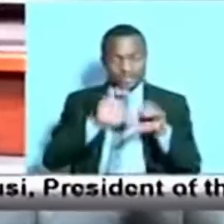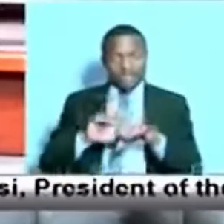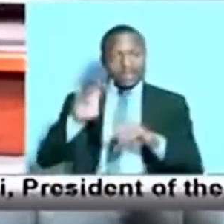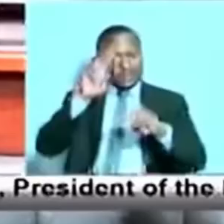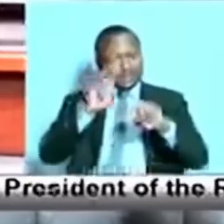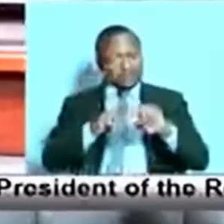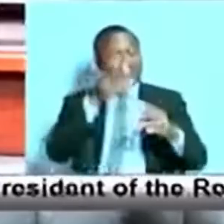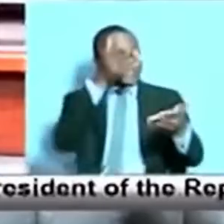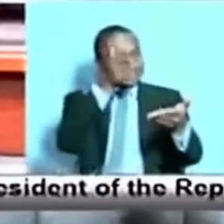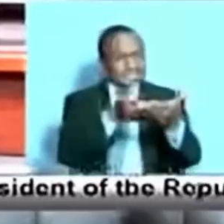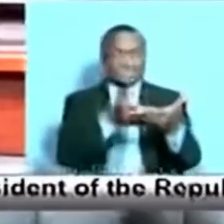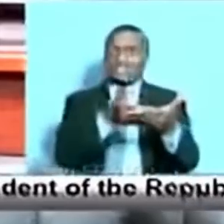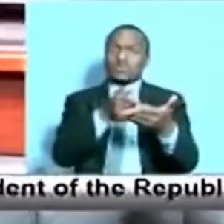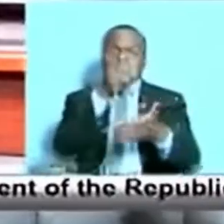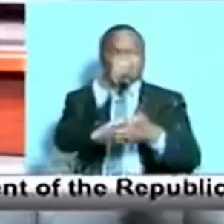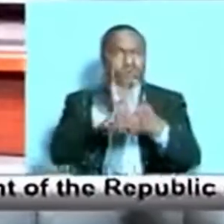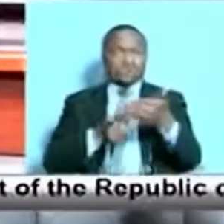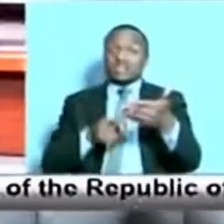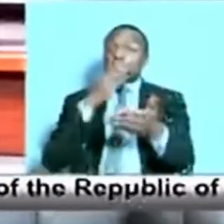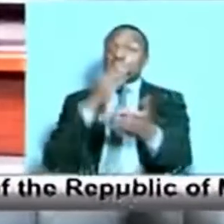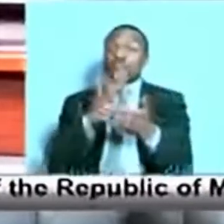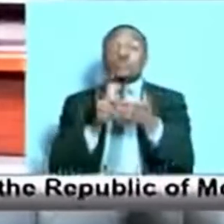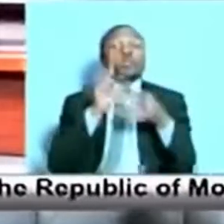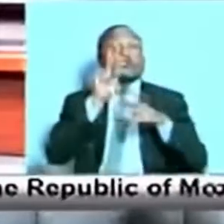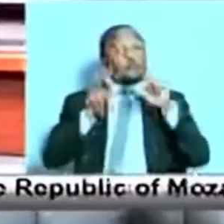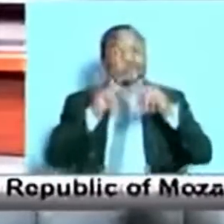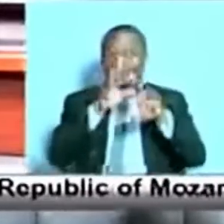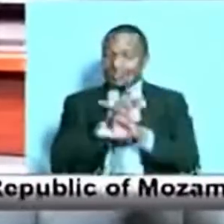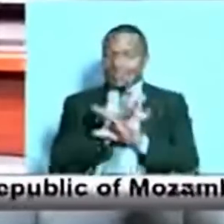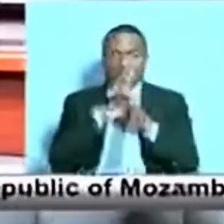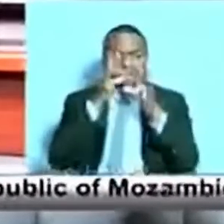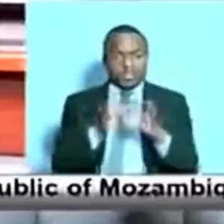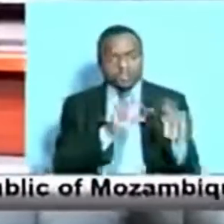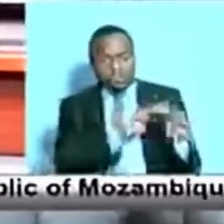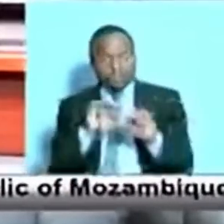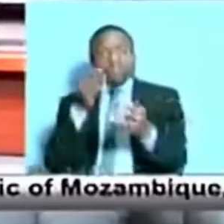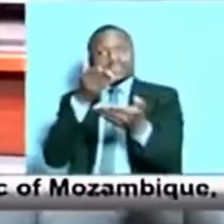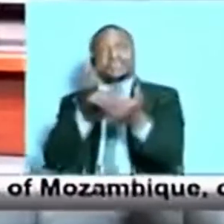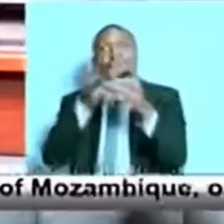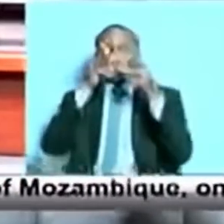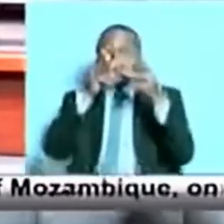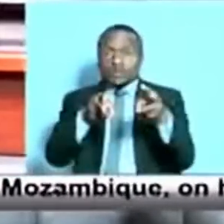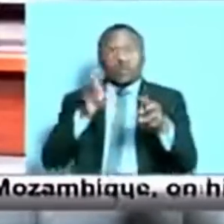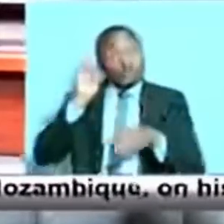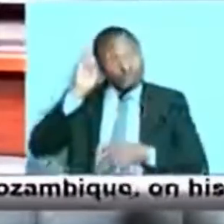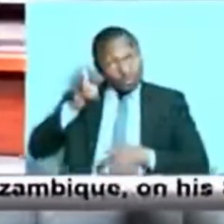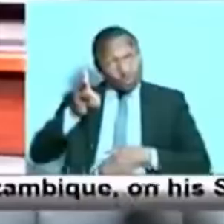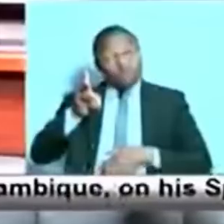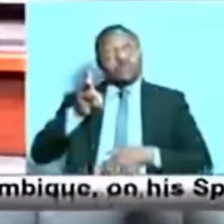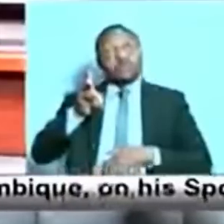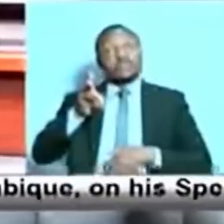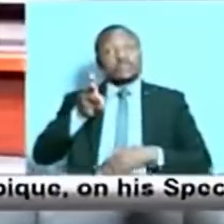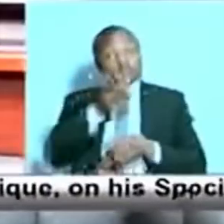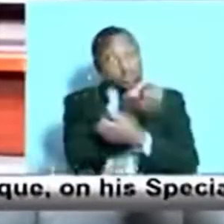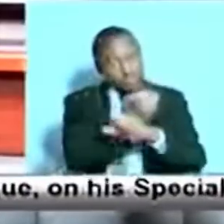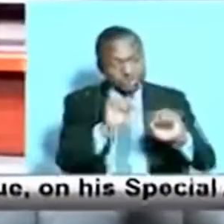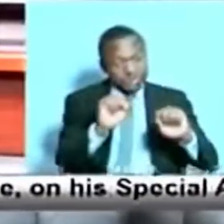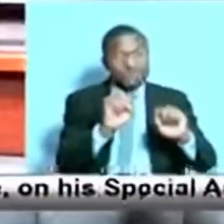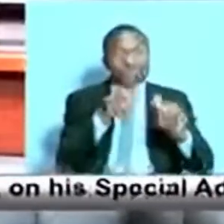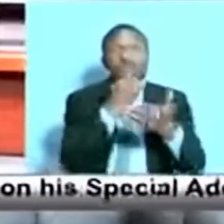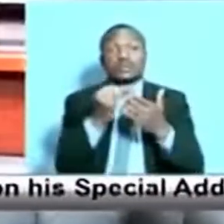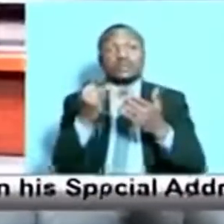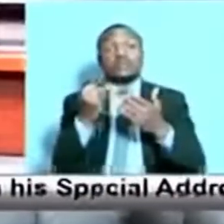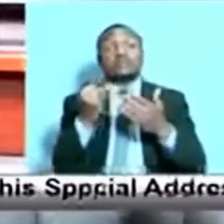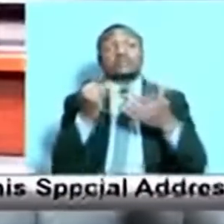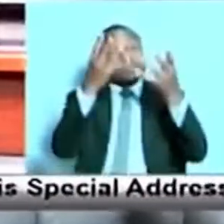this is what befits the Zambian people. If we move in such a direction, we are able to mitigate issues of drought. We